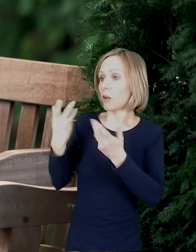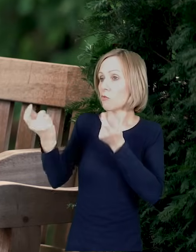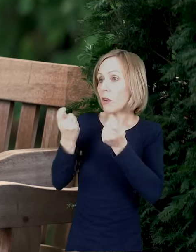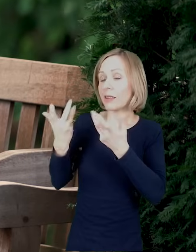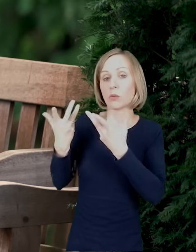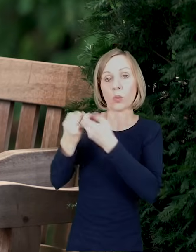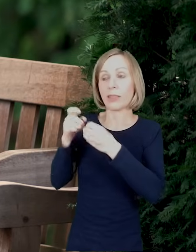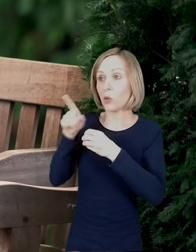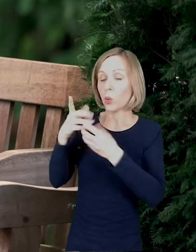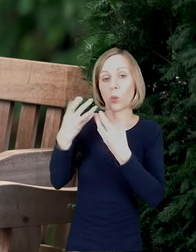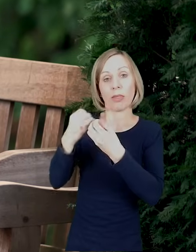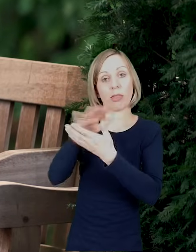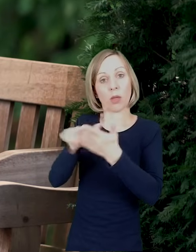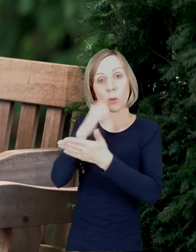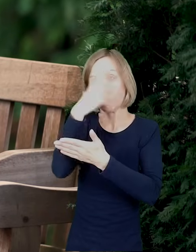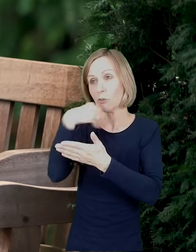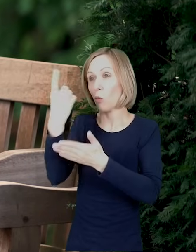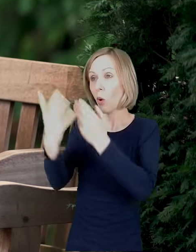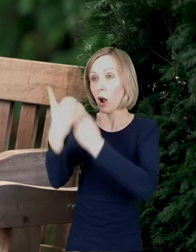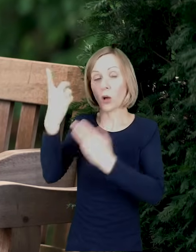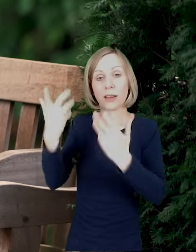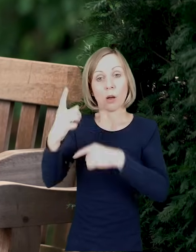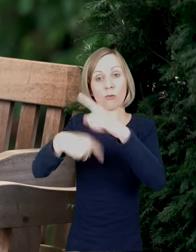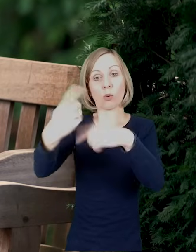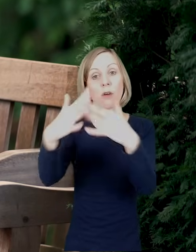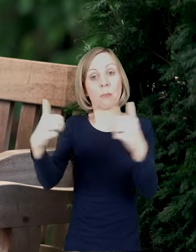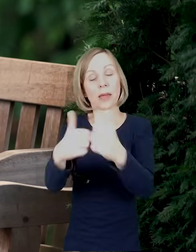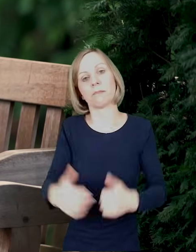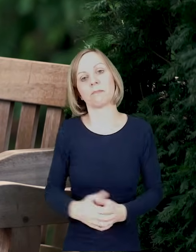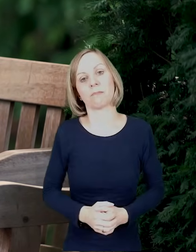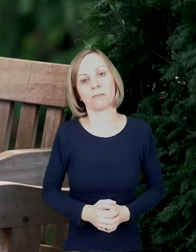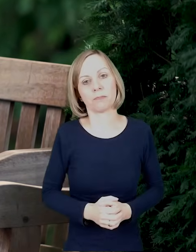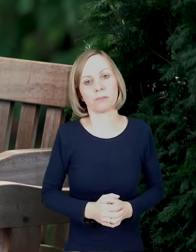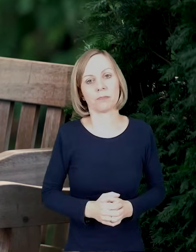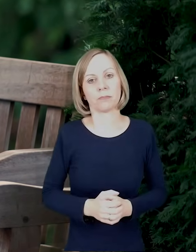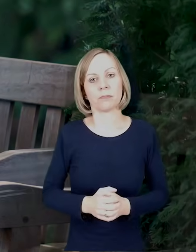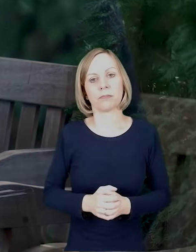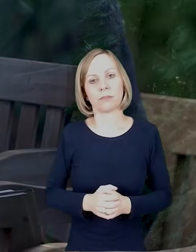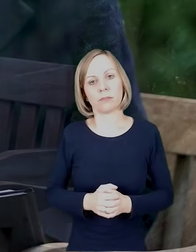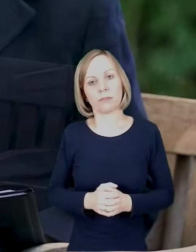unity of the Holy Spirit, one God, now and forever. Amen.